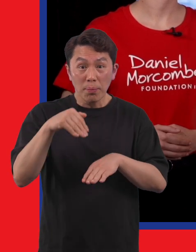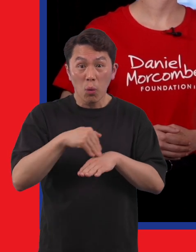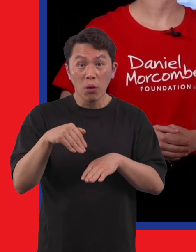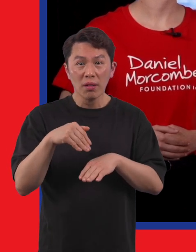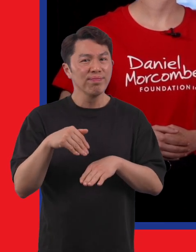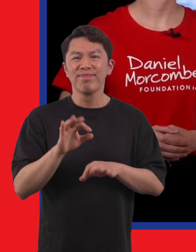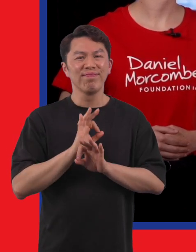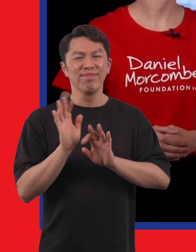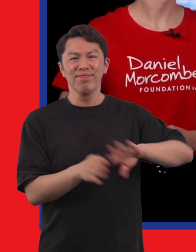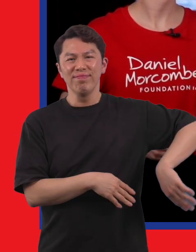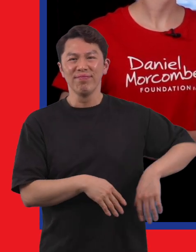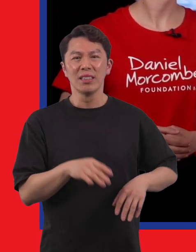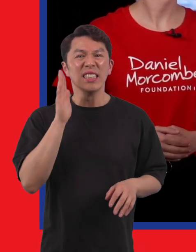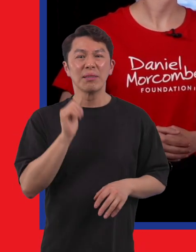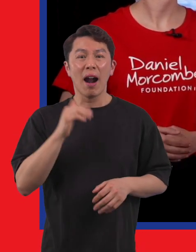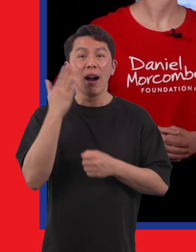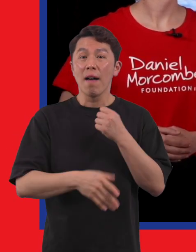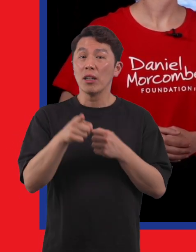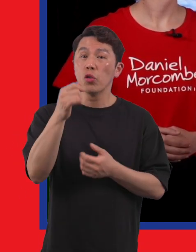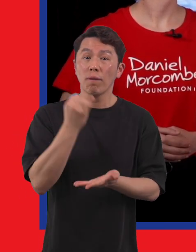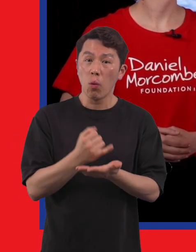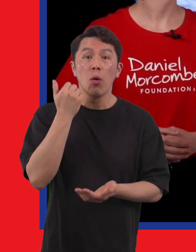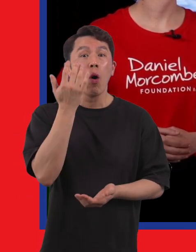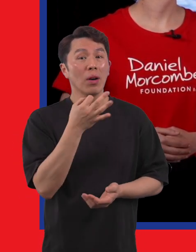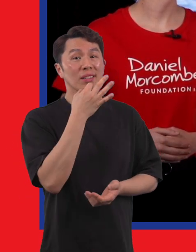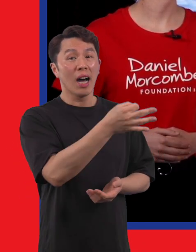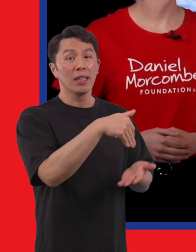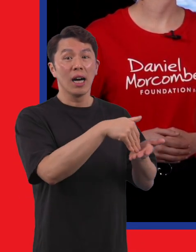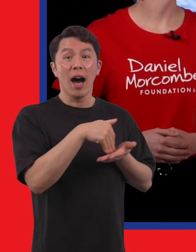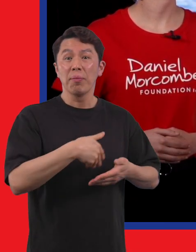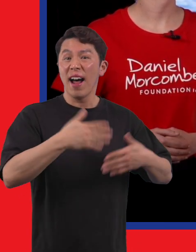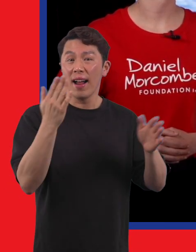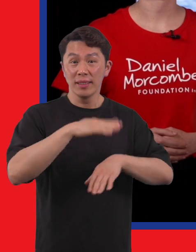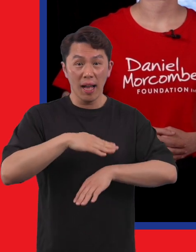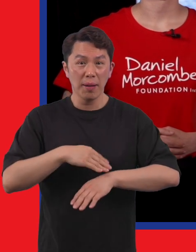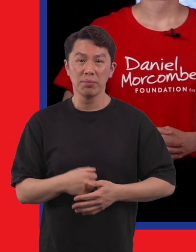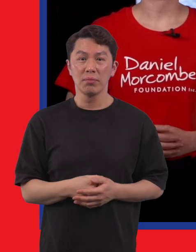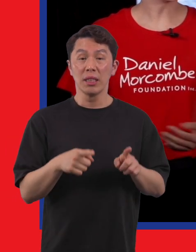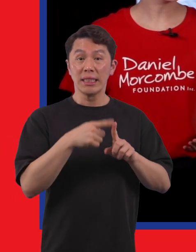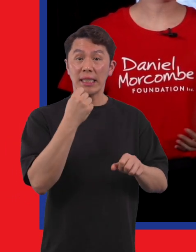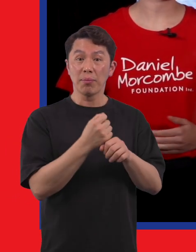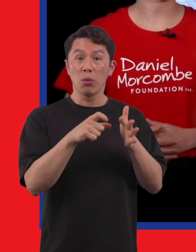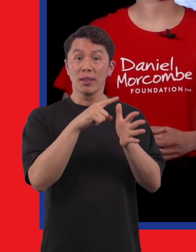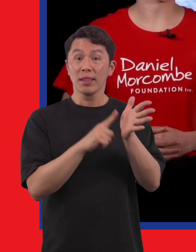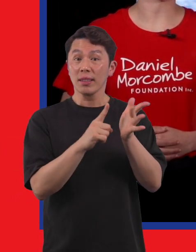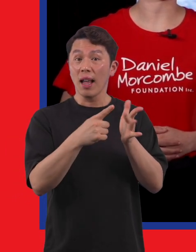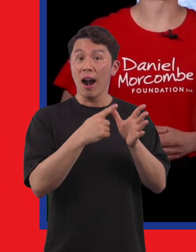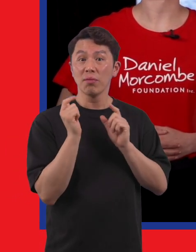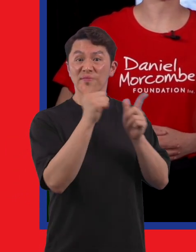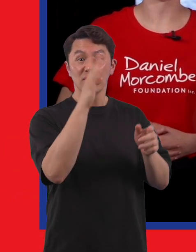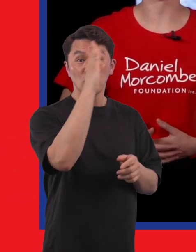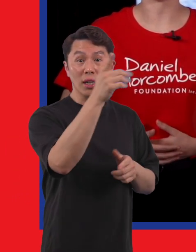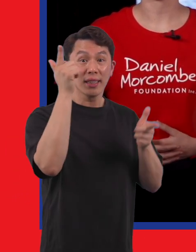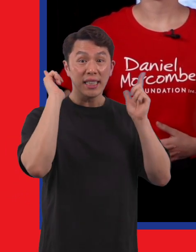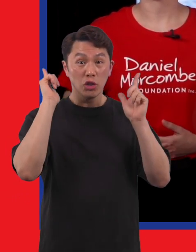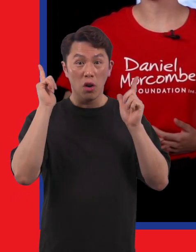safe or something has happened that made you feel unsafe, it is not your fault and never too late to ask for help. Dahlia went to her safety helper,